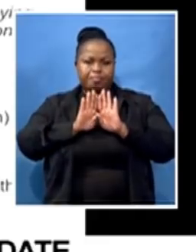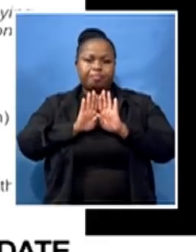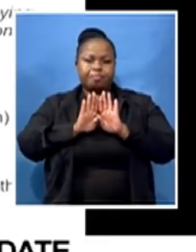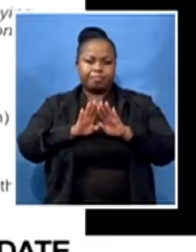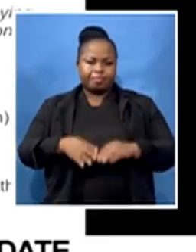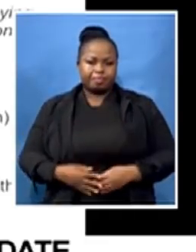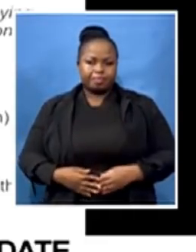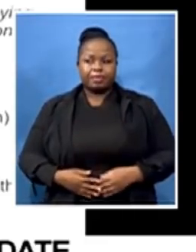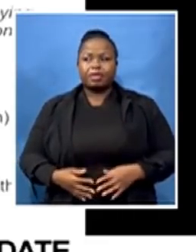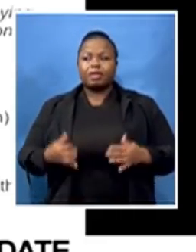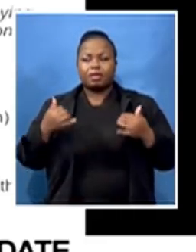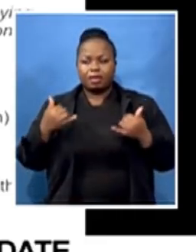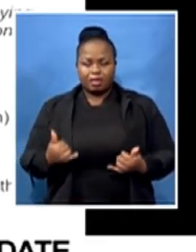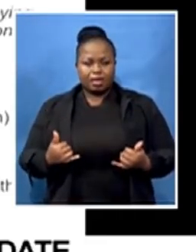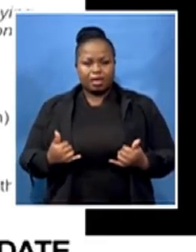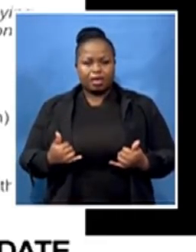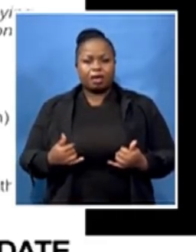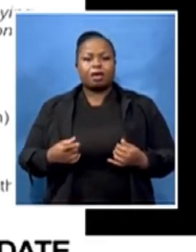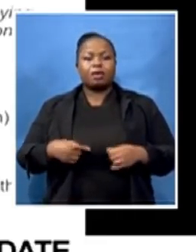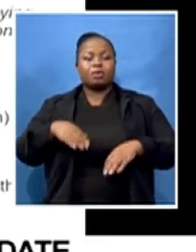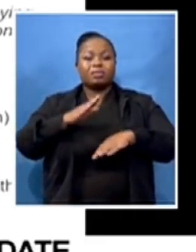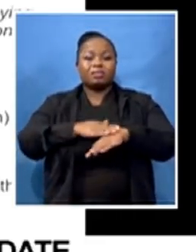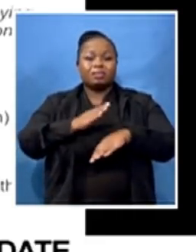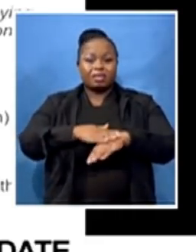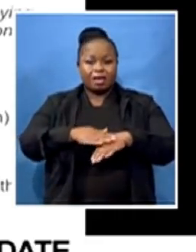lockdown. We have eased it.